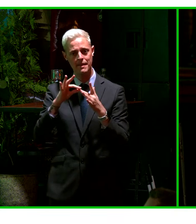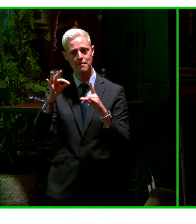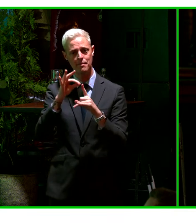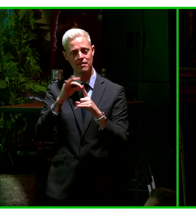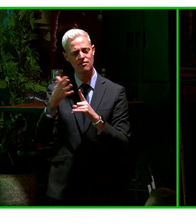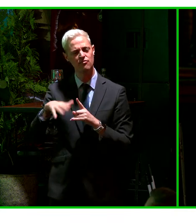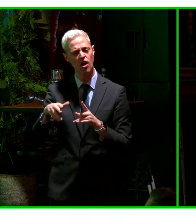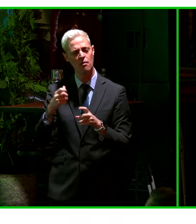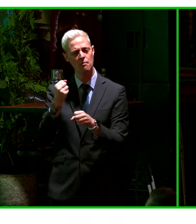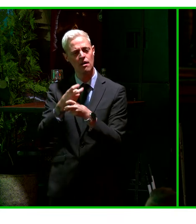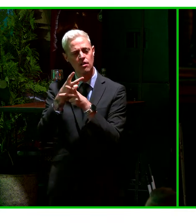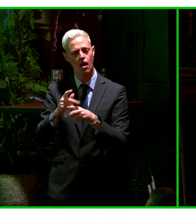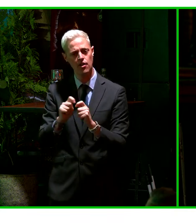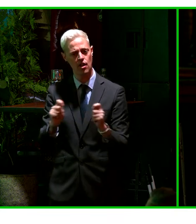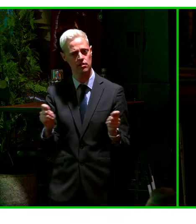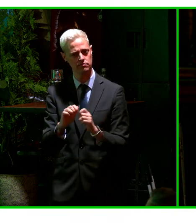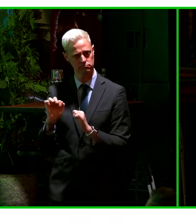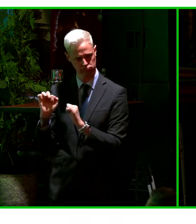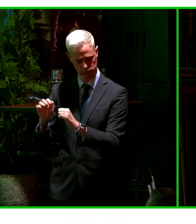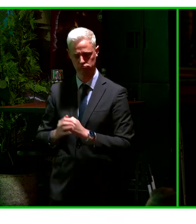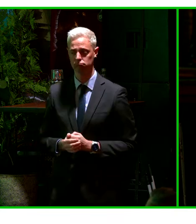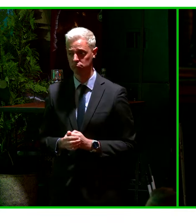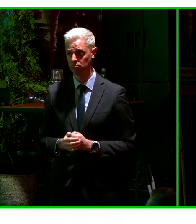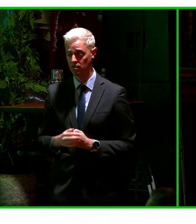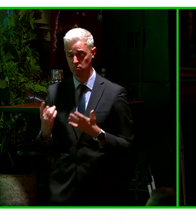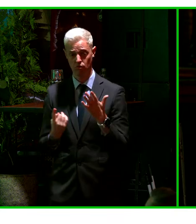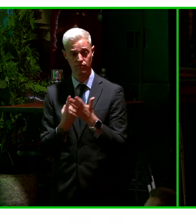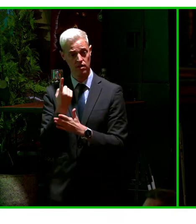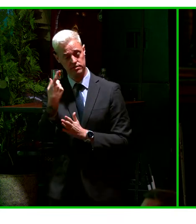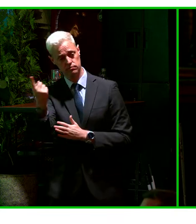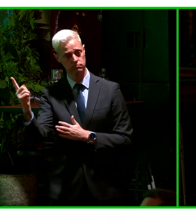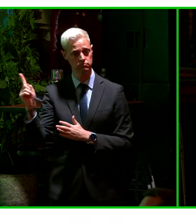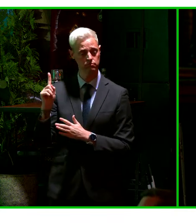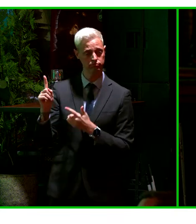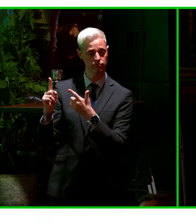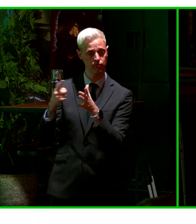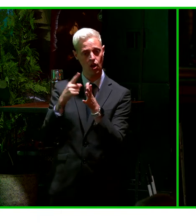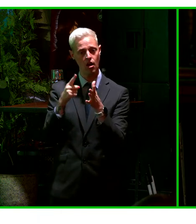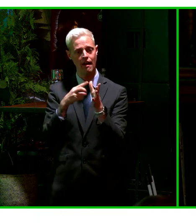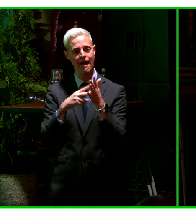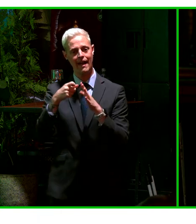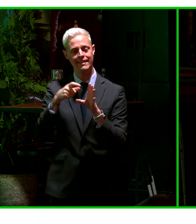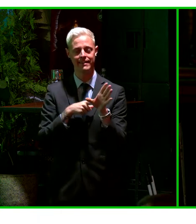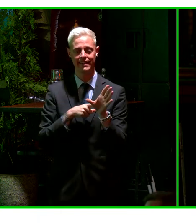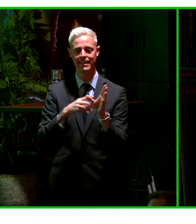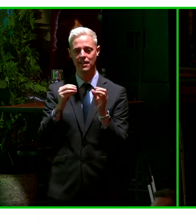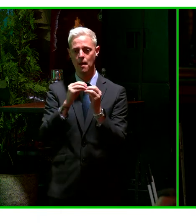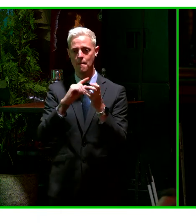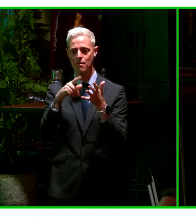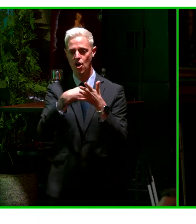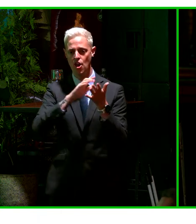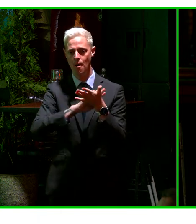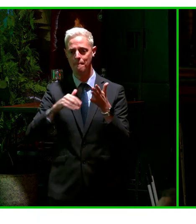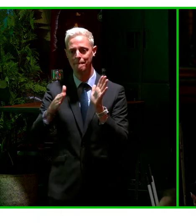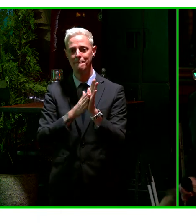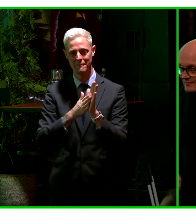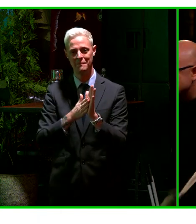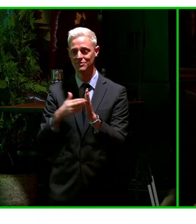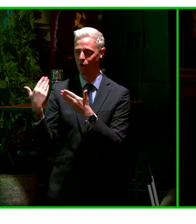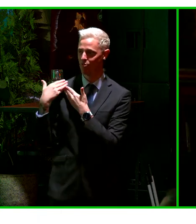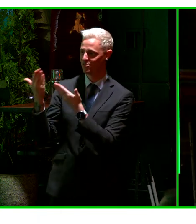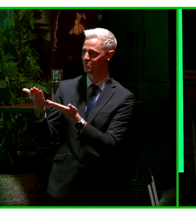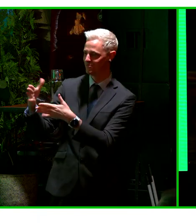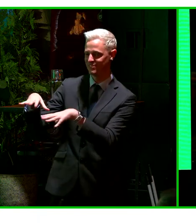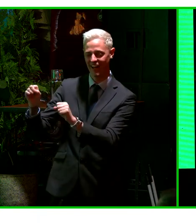But before we kick that off, I'd like to welcome the Mayor of Greater Manchester, Andy Burnham, to say hello to you all today. Andy, over to you. Thanks,